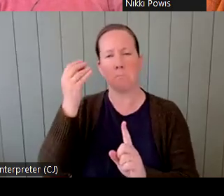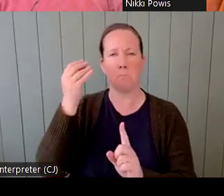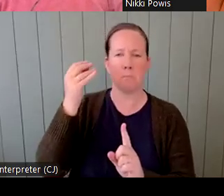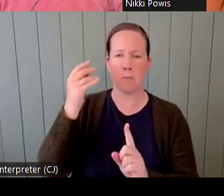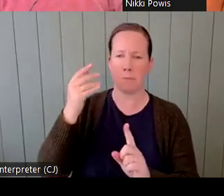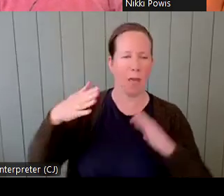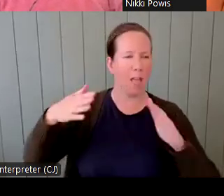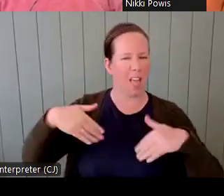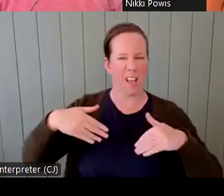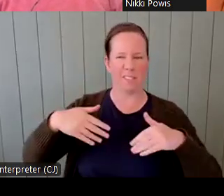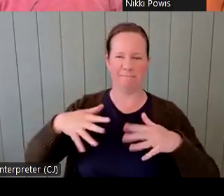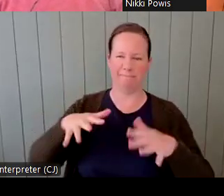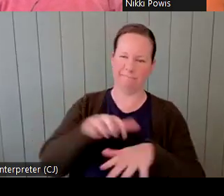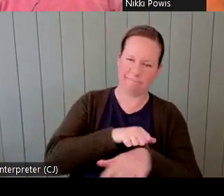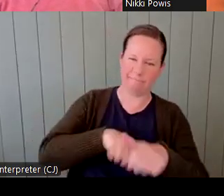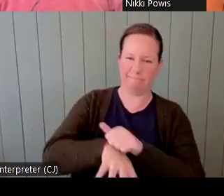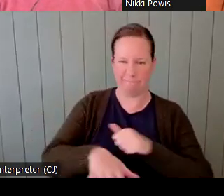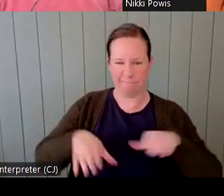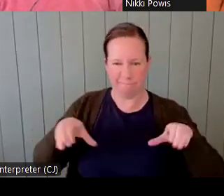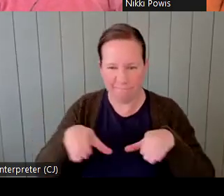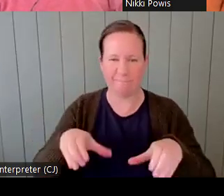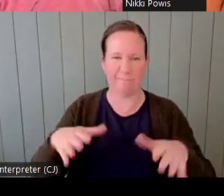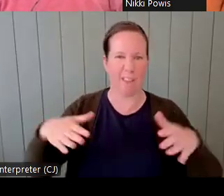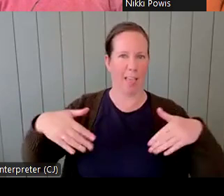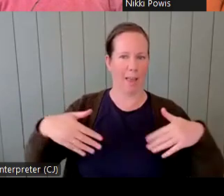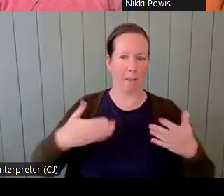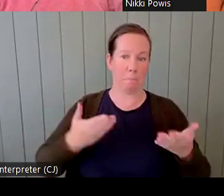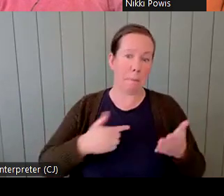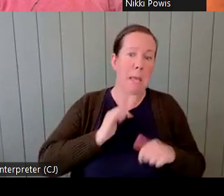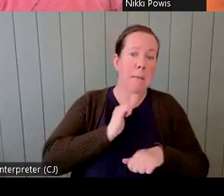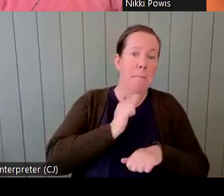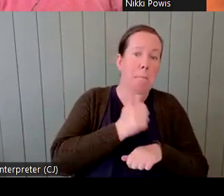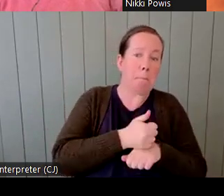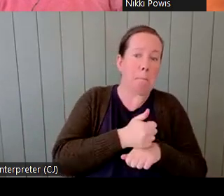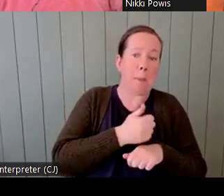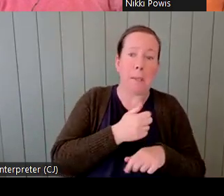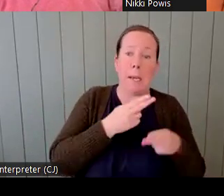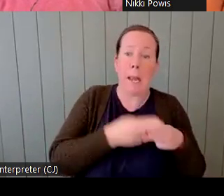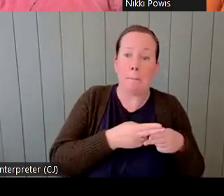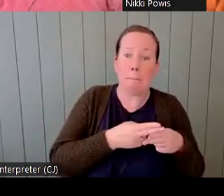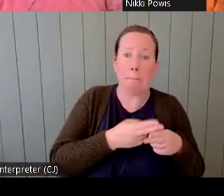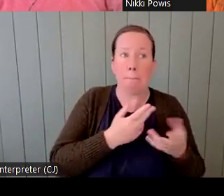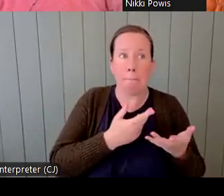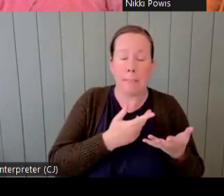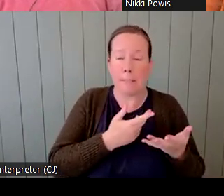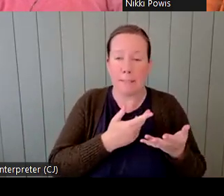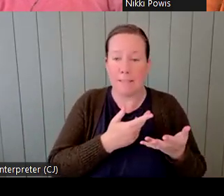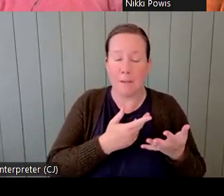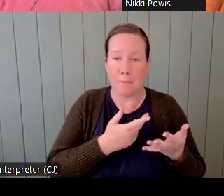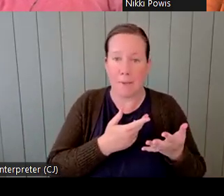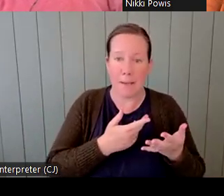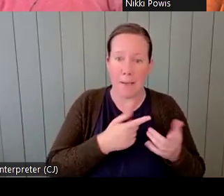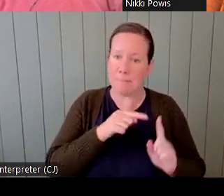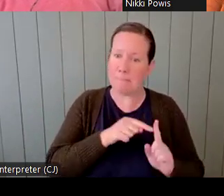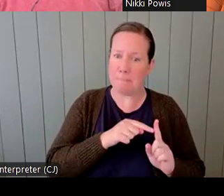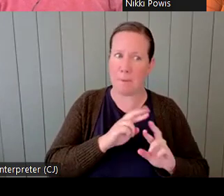know, I've created my entity, whatever it is, and I'm like, oh, I don't know. So I come to your organization.